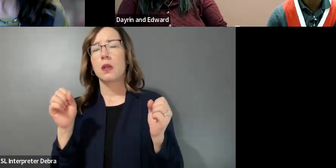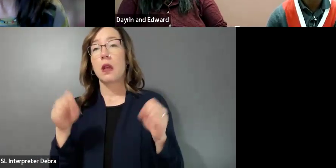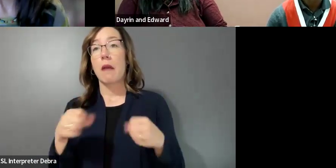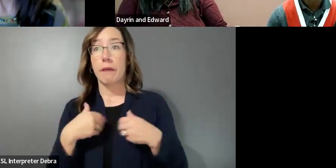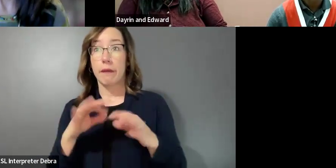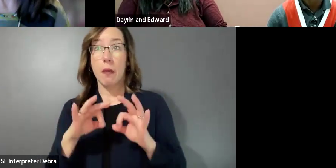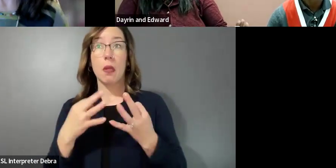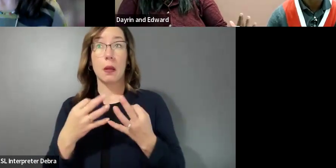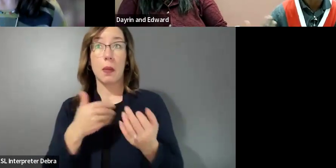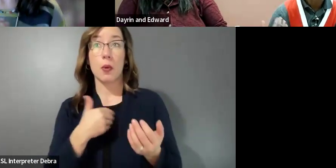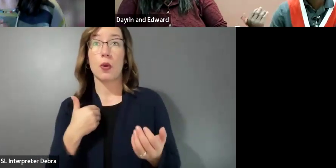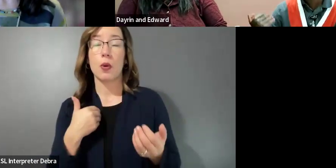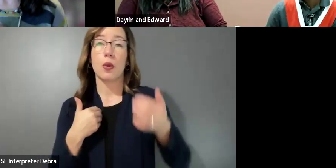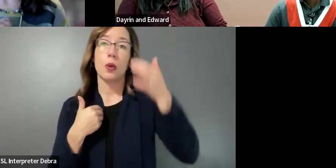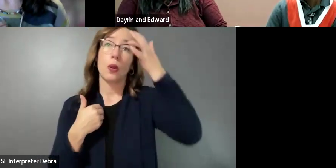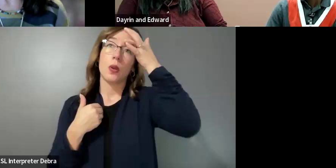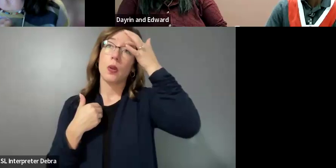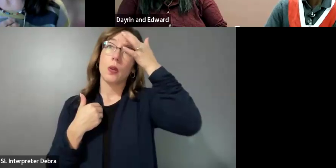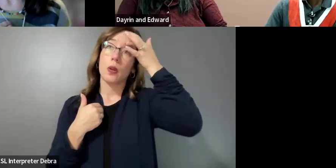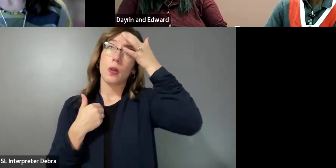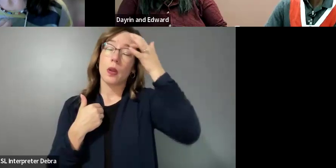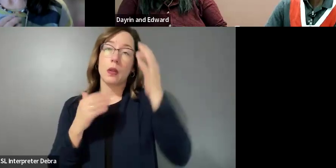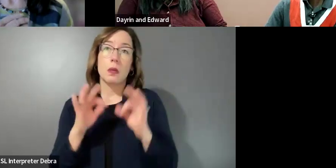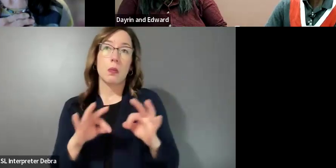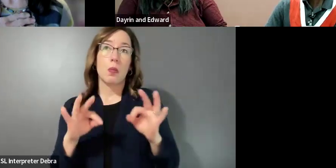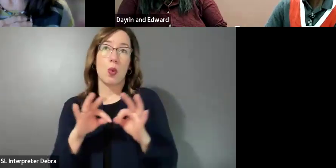member is very important.